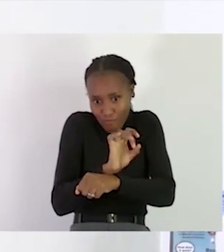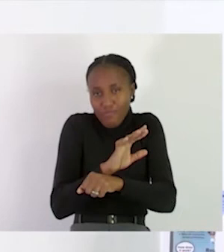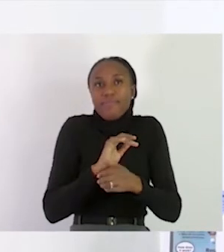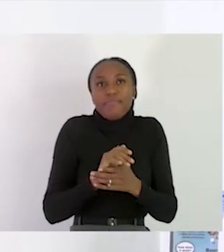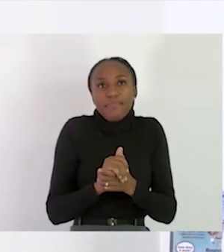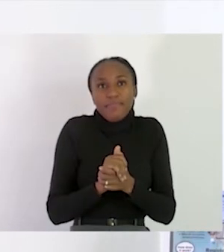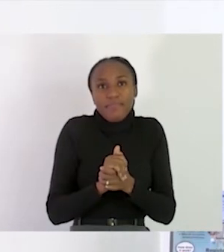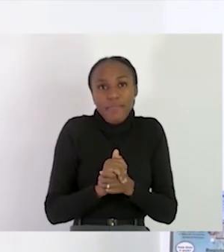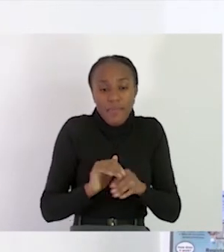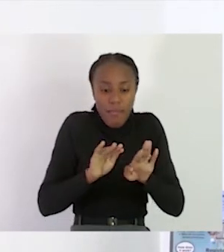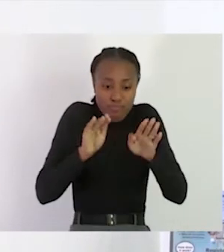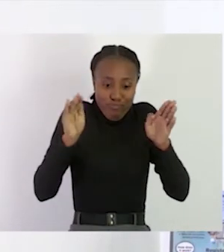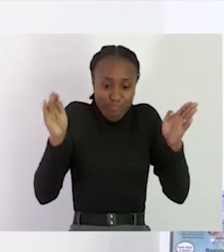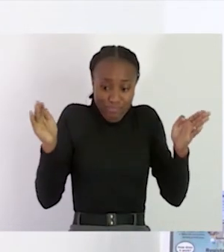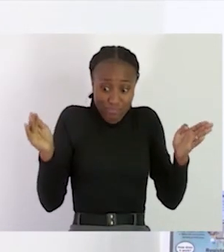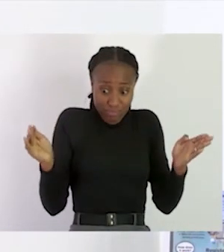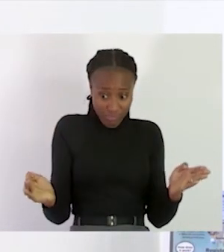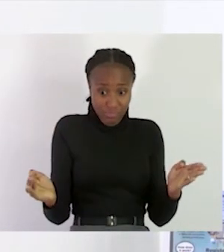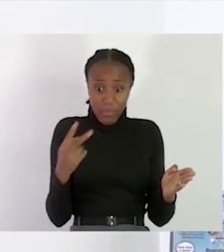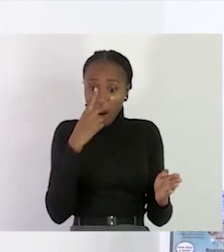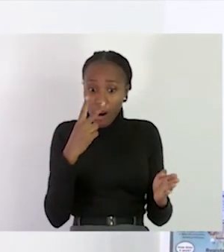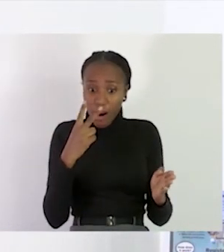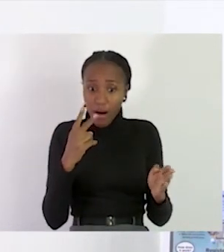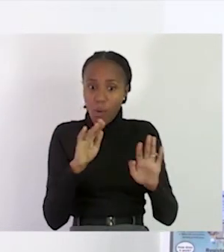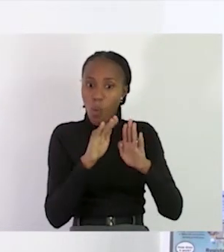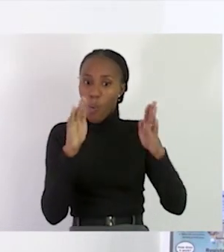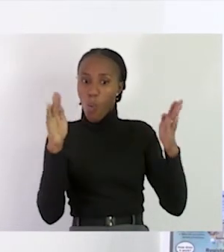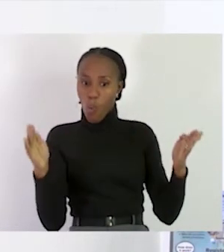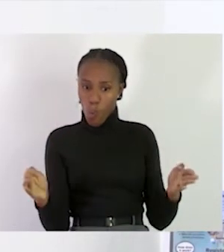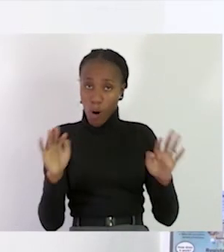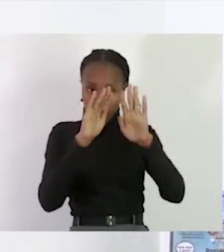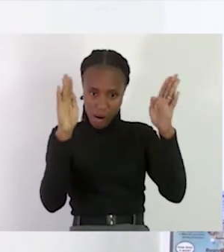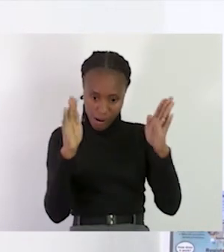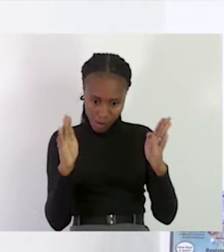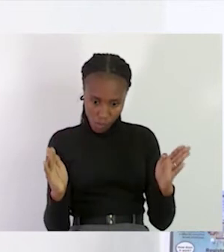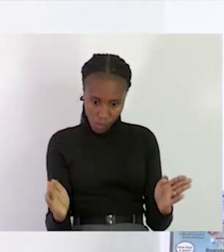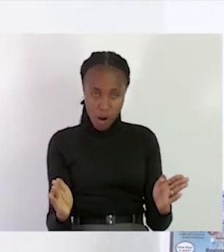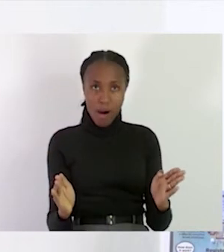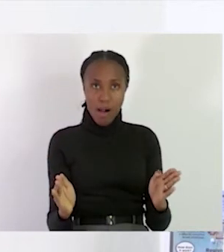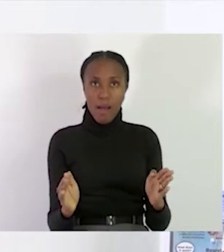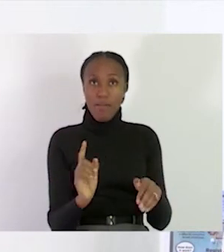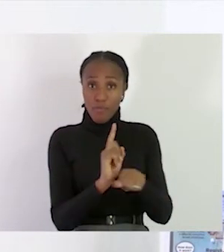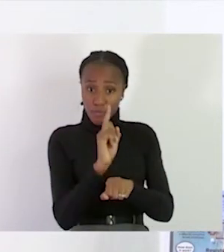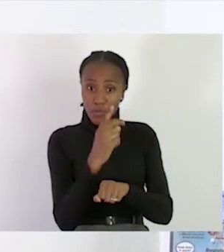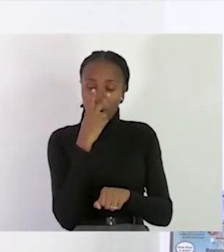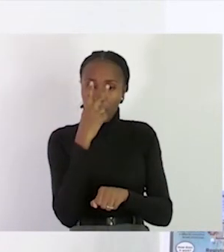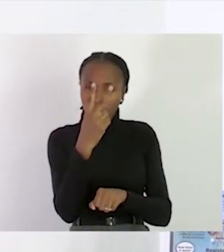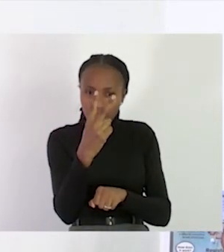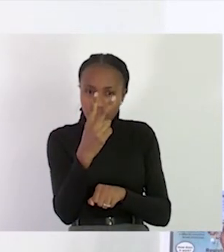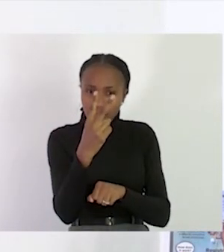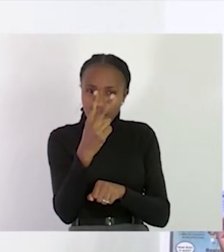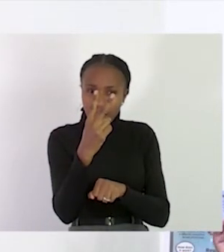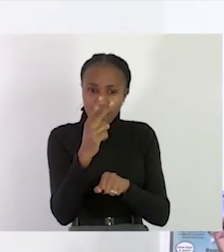Hips whiten in the girls. You will see that your body becomes more shaped. In the first example there, you can also see how